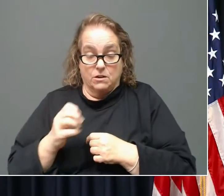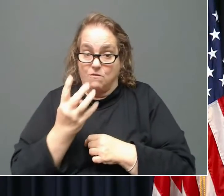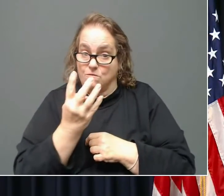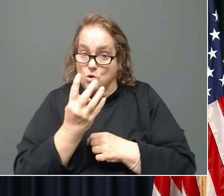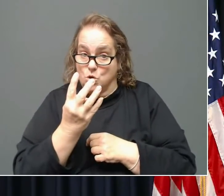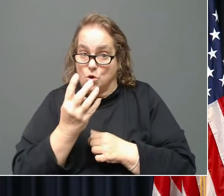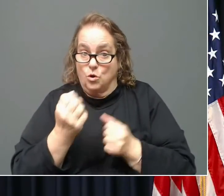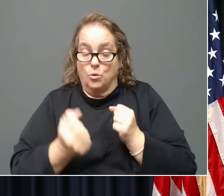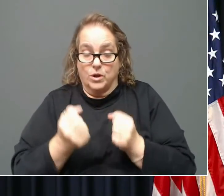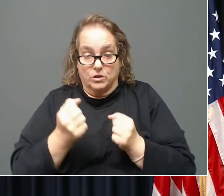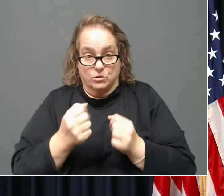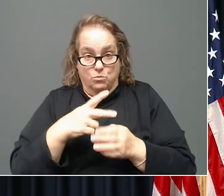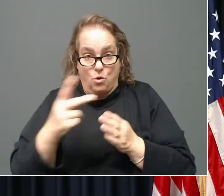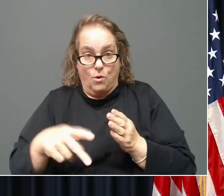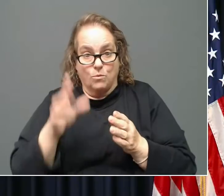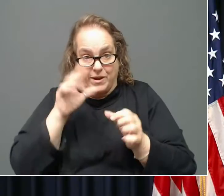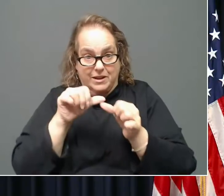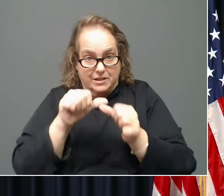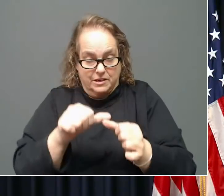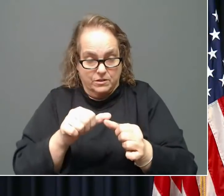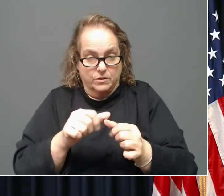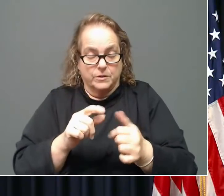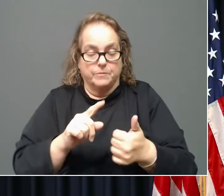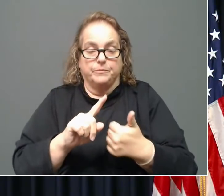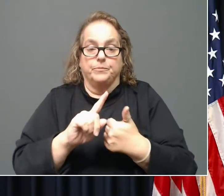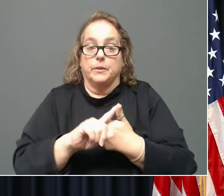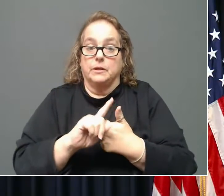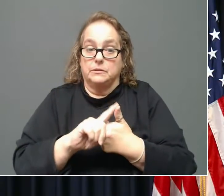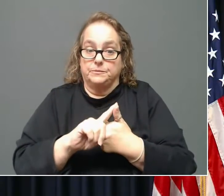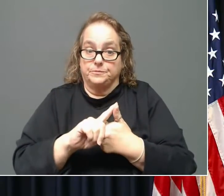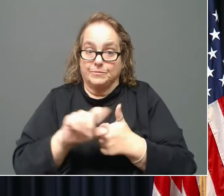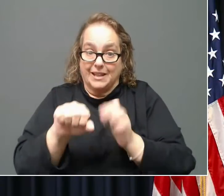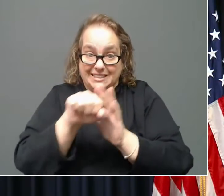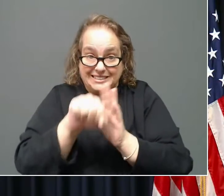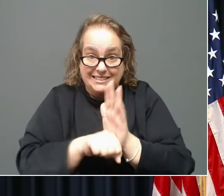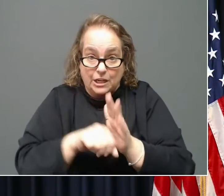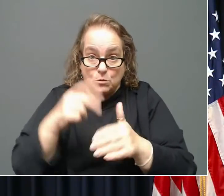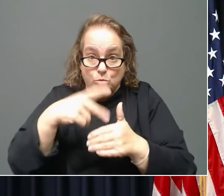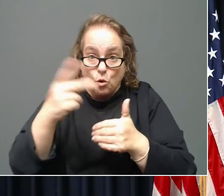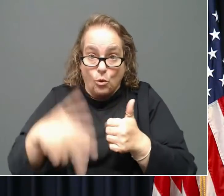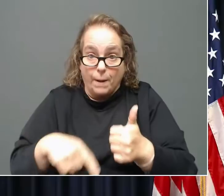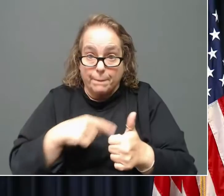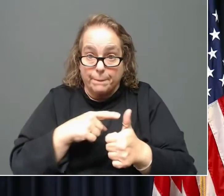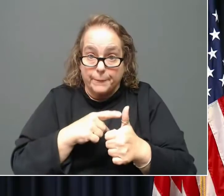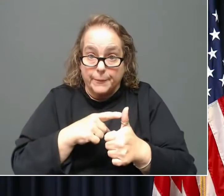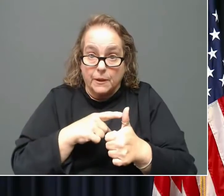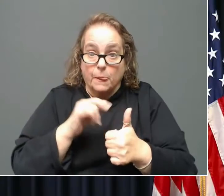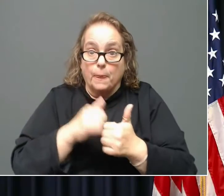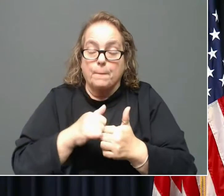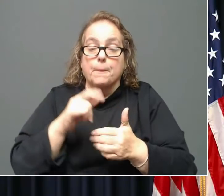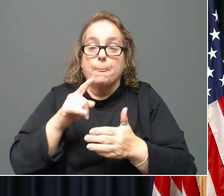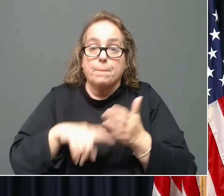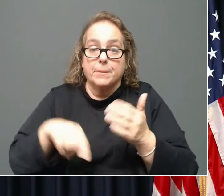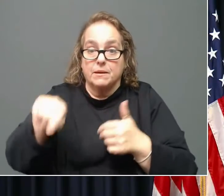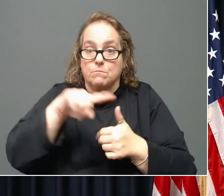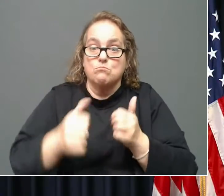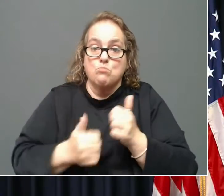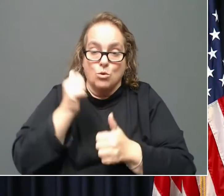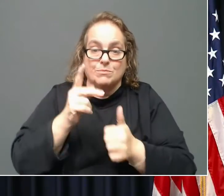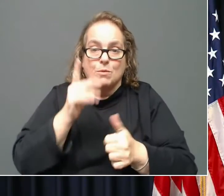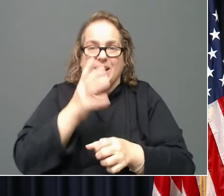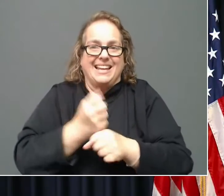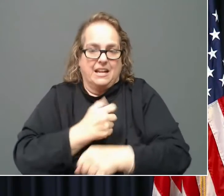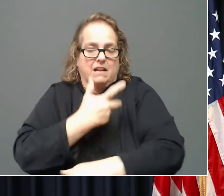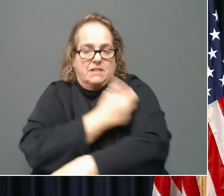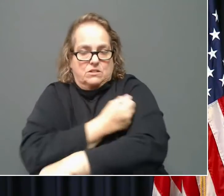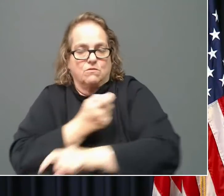which is substantially complete. Those are our state program. That's what most people will get vaccinated